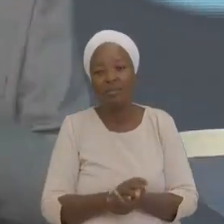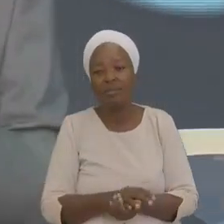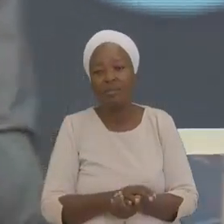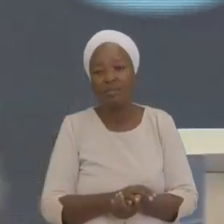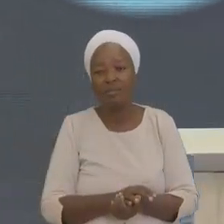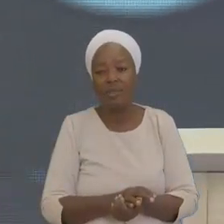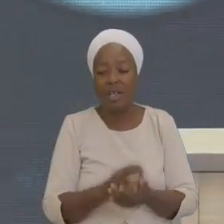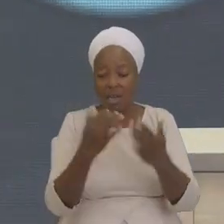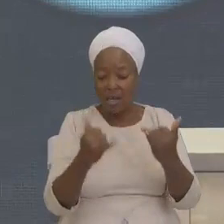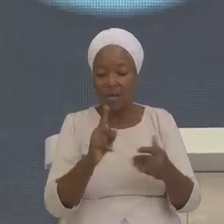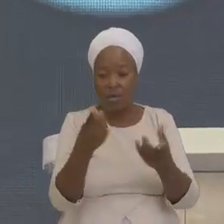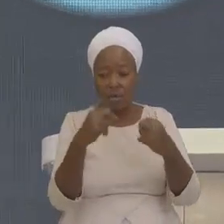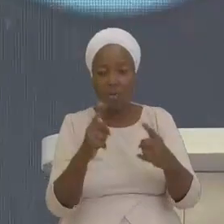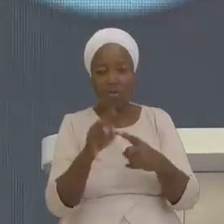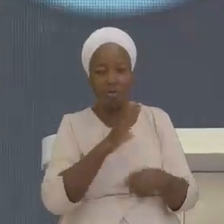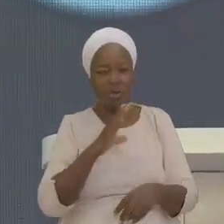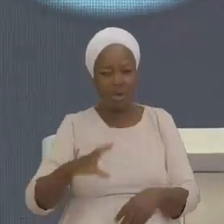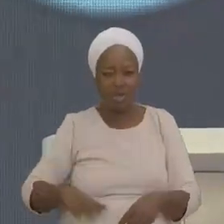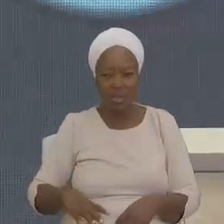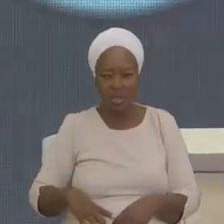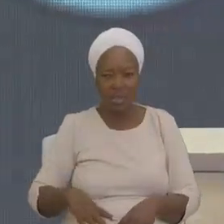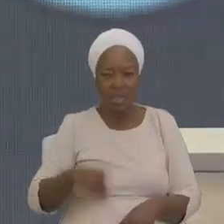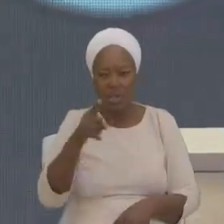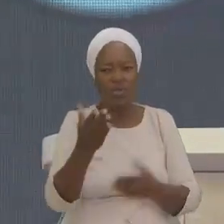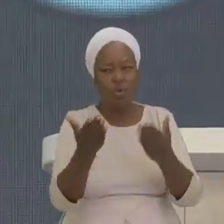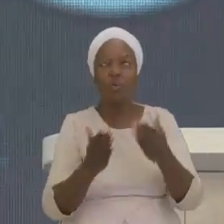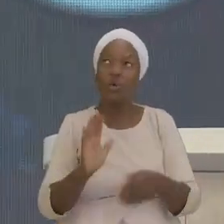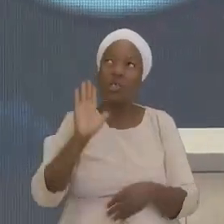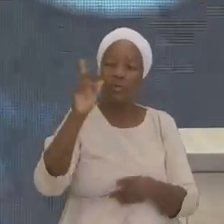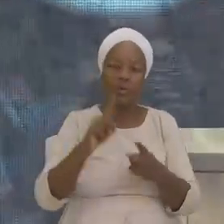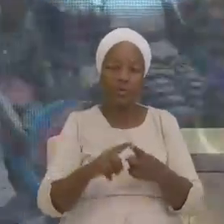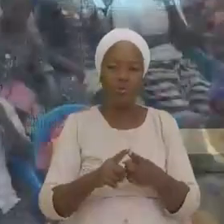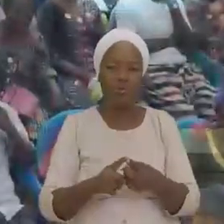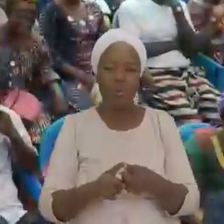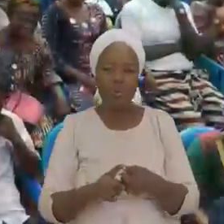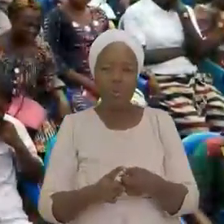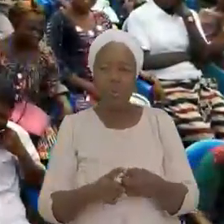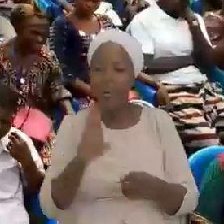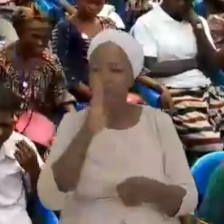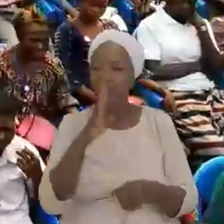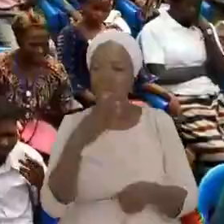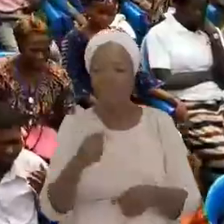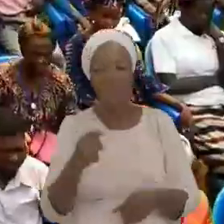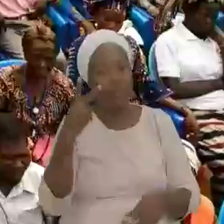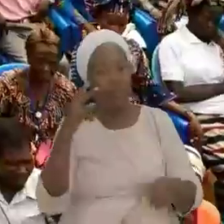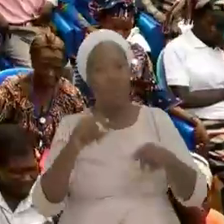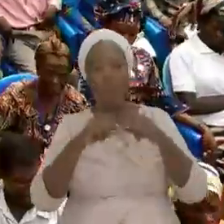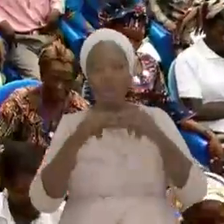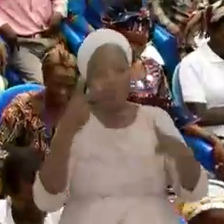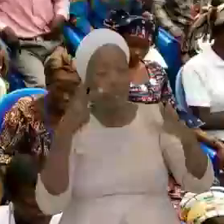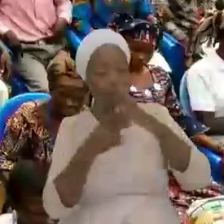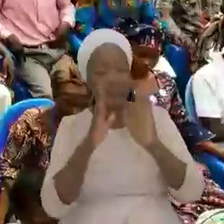now you come to Christ, you want him to act as the prophet from the Father unto you.